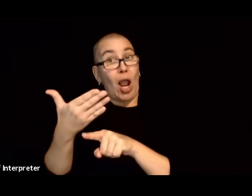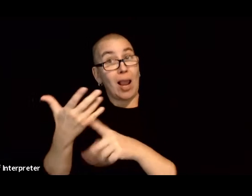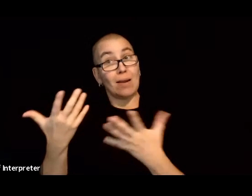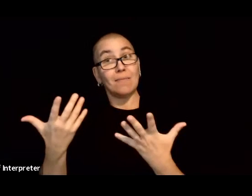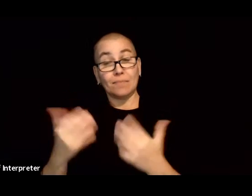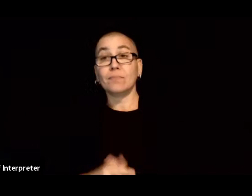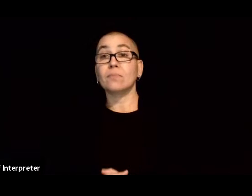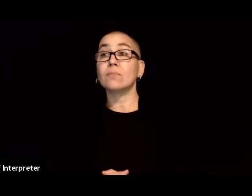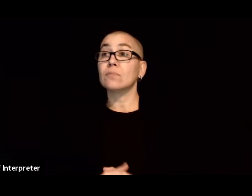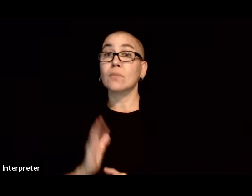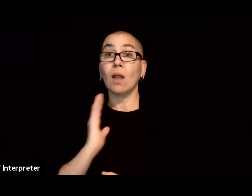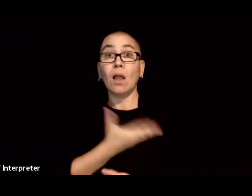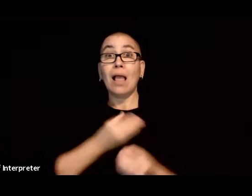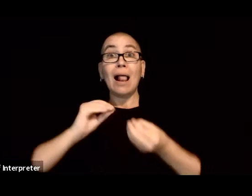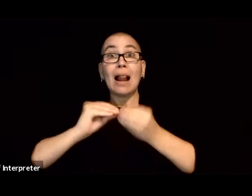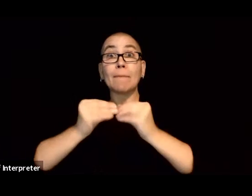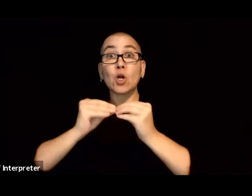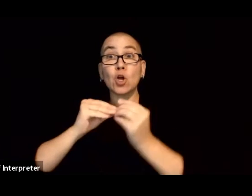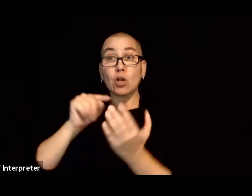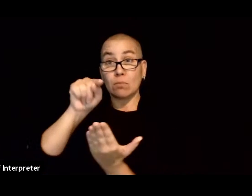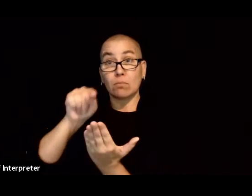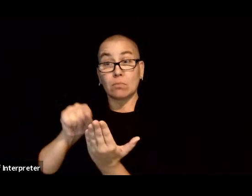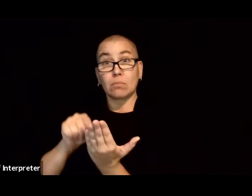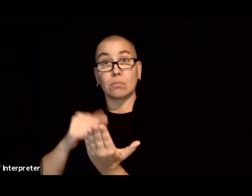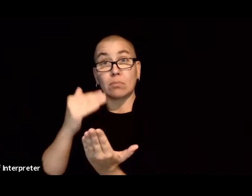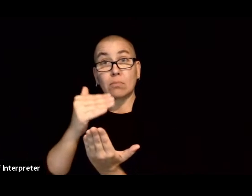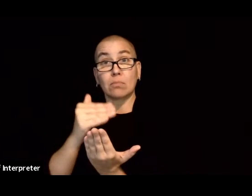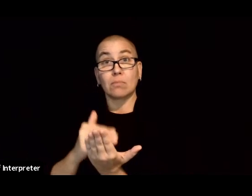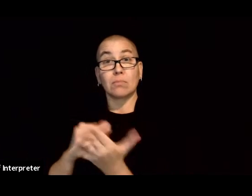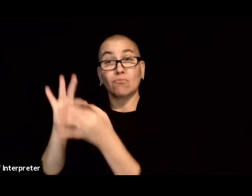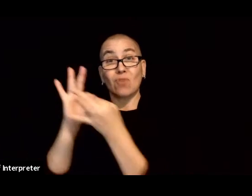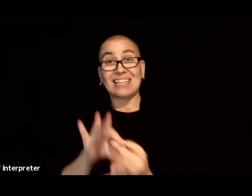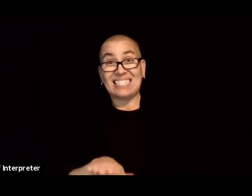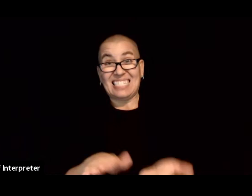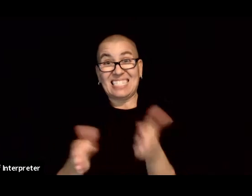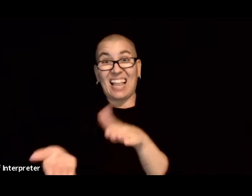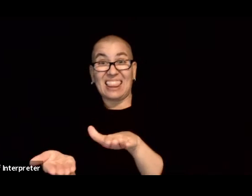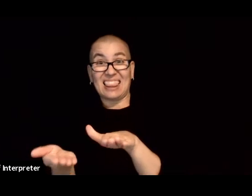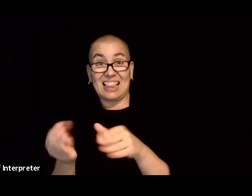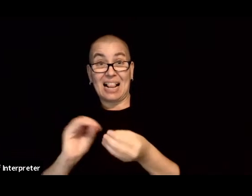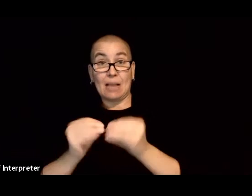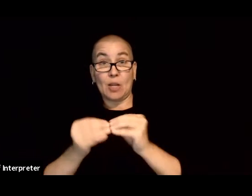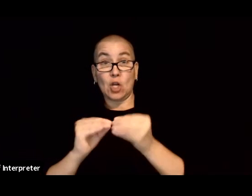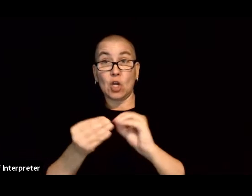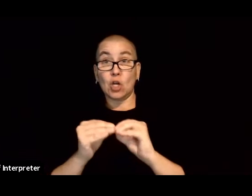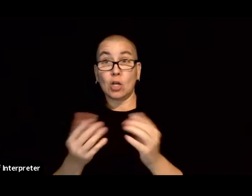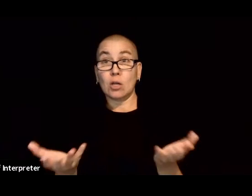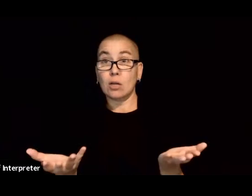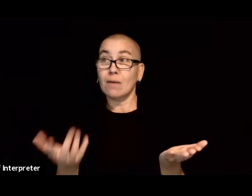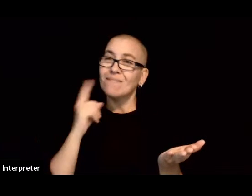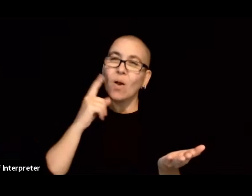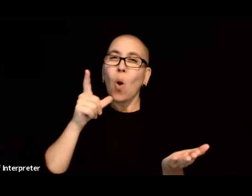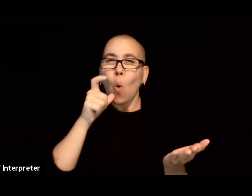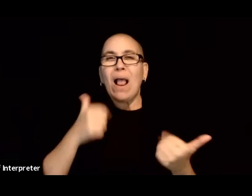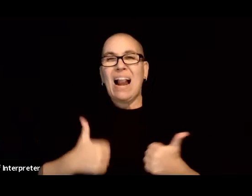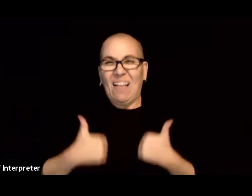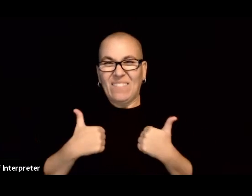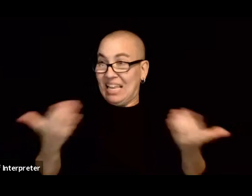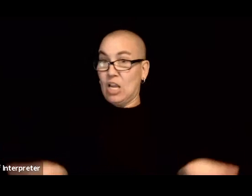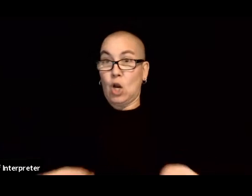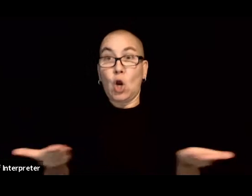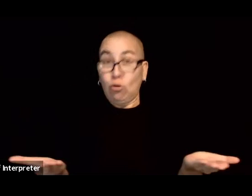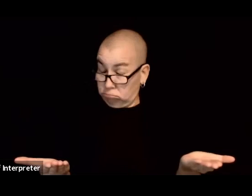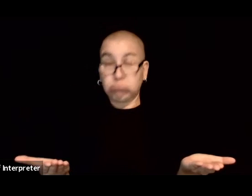quite good on deaths per population in long-term care as well. So tremendous progress has been made. We've